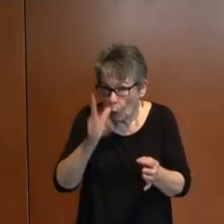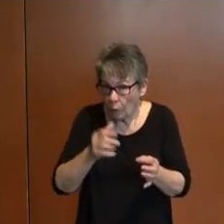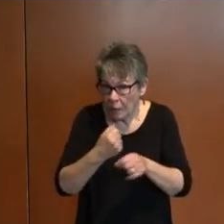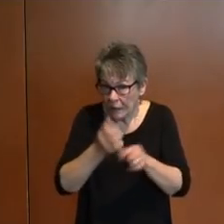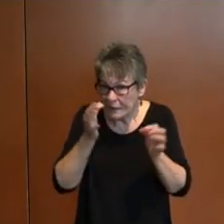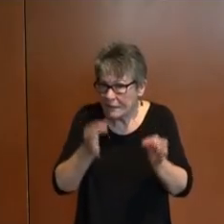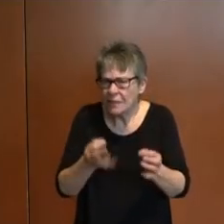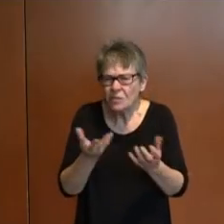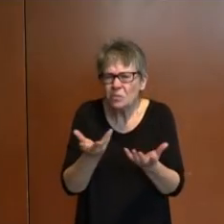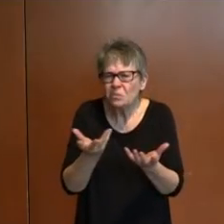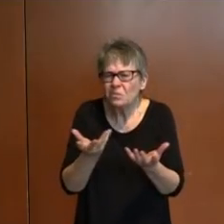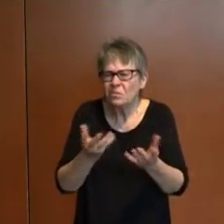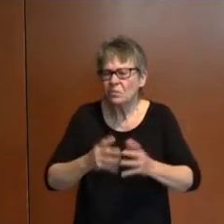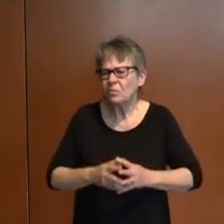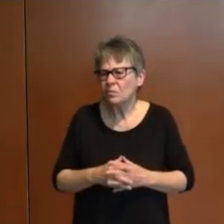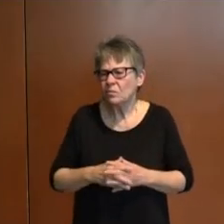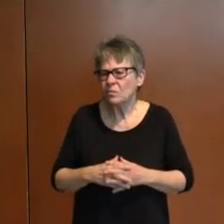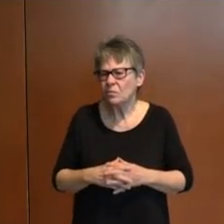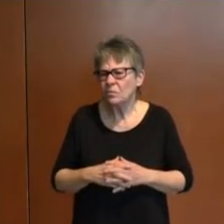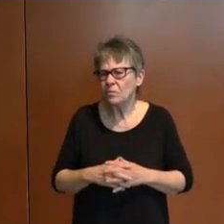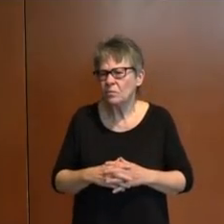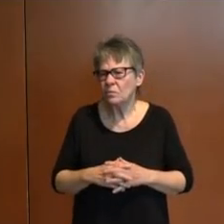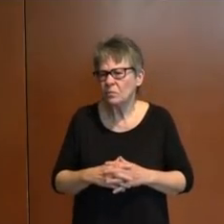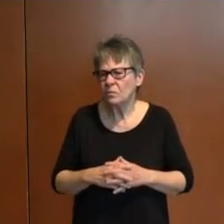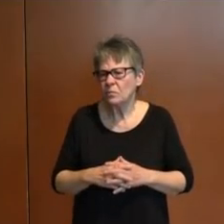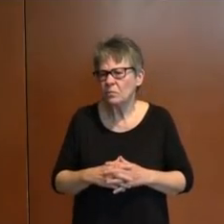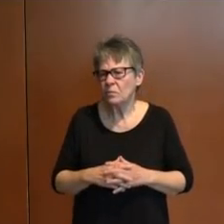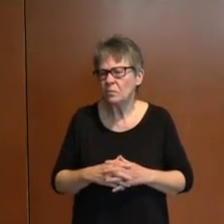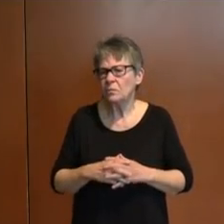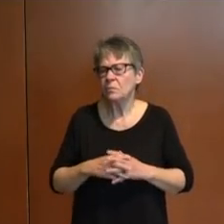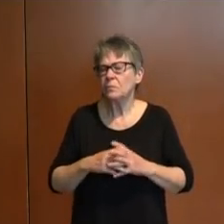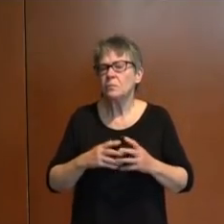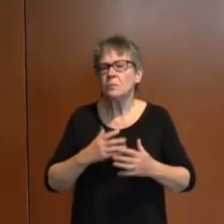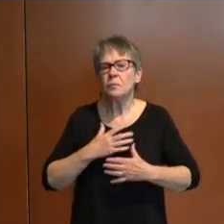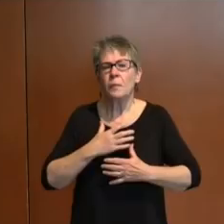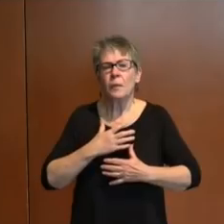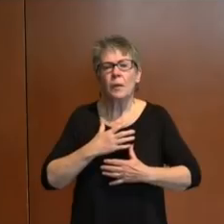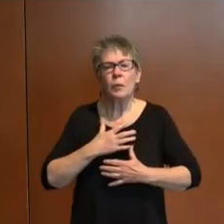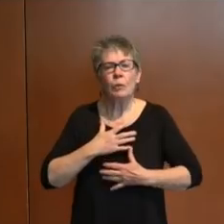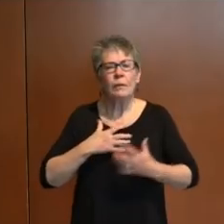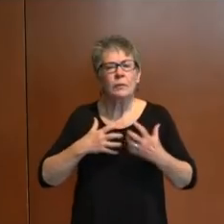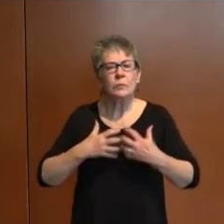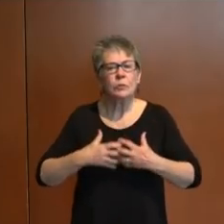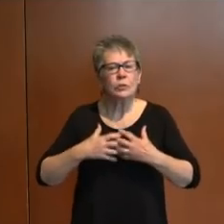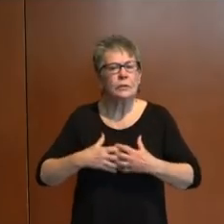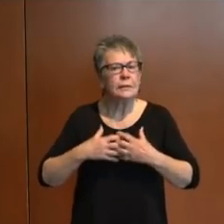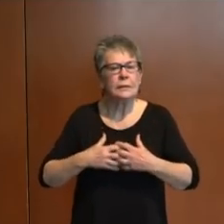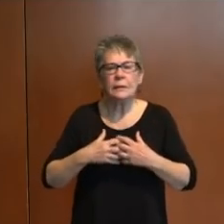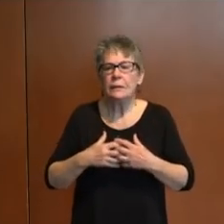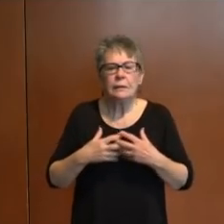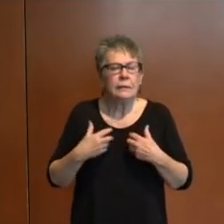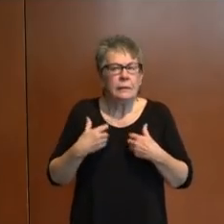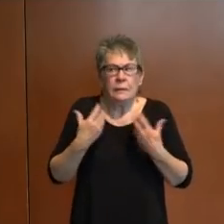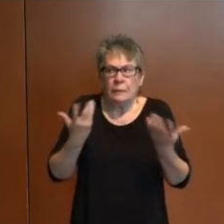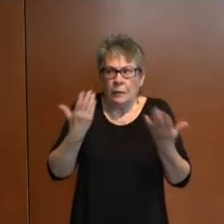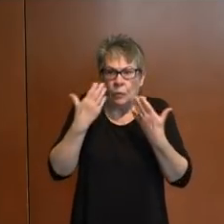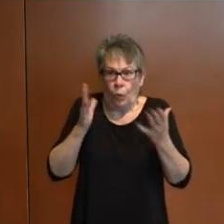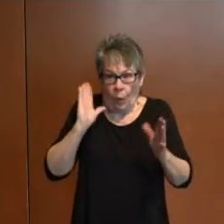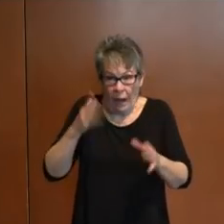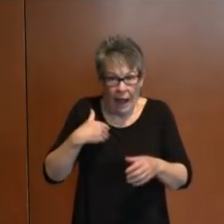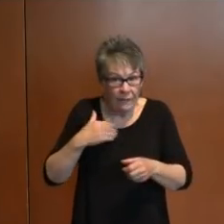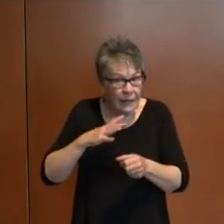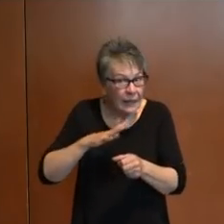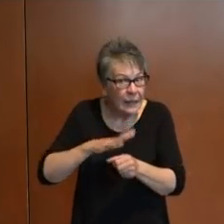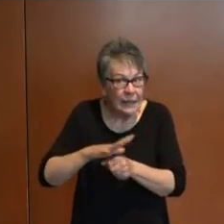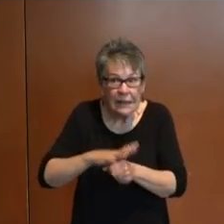No assurances. So I don't want to overstate the case in terms of the ventilators. We are not the only place in the world looking for ventilators